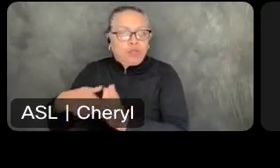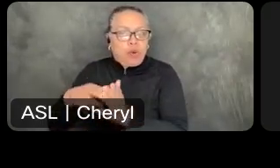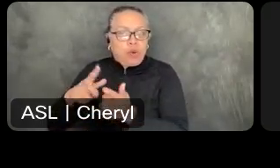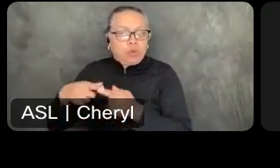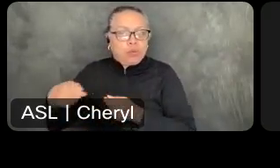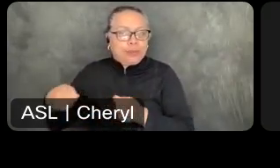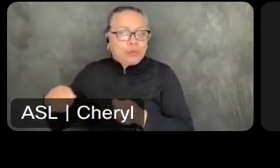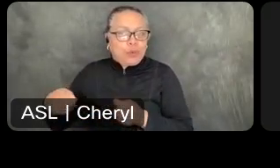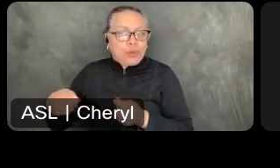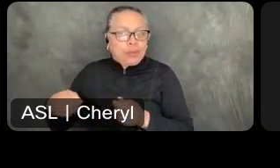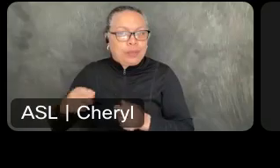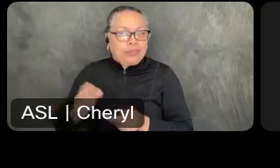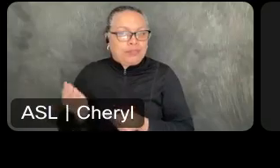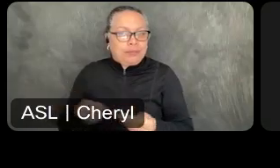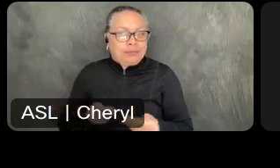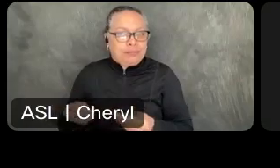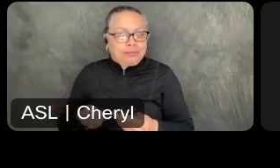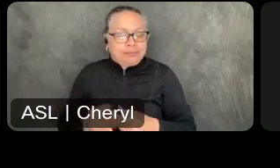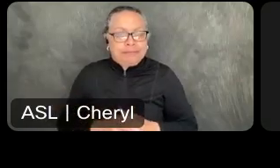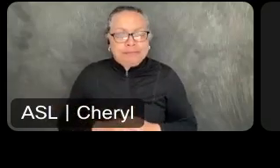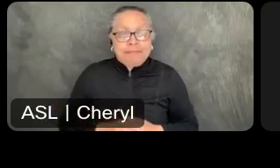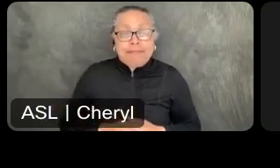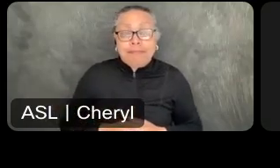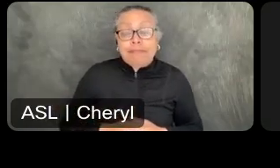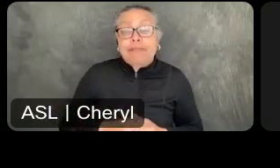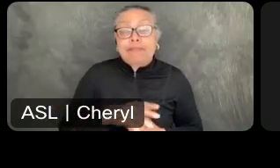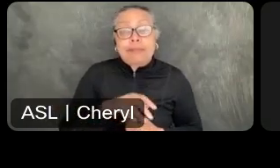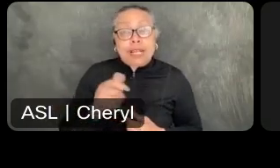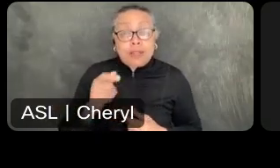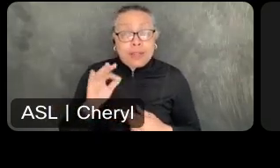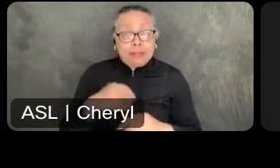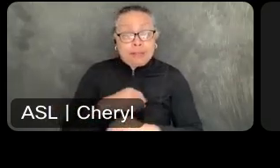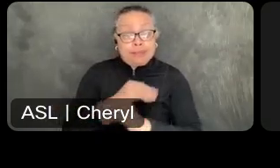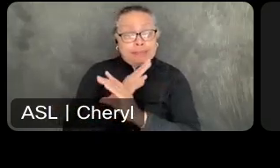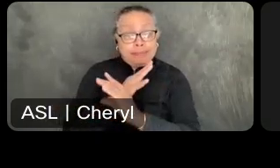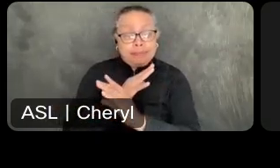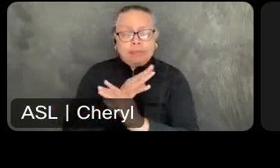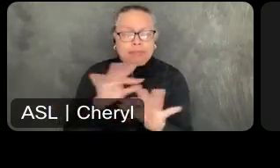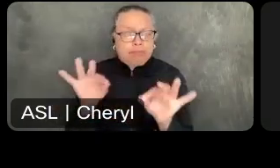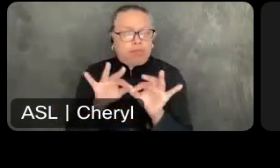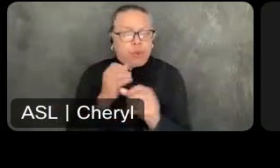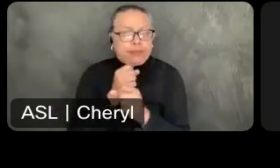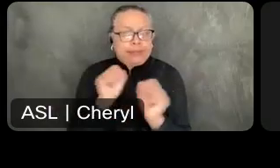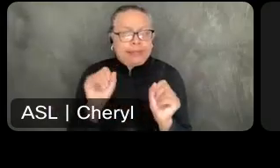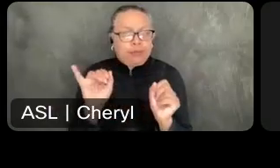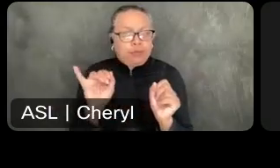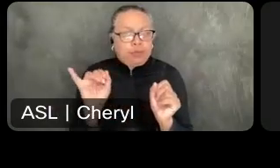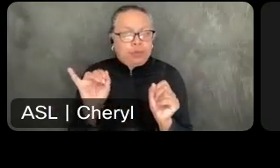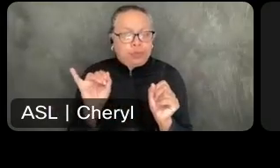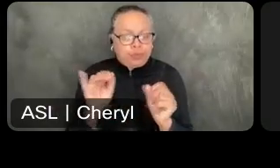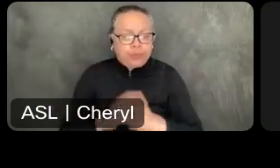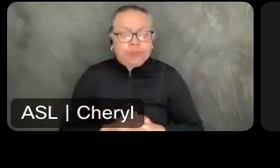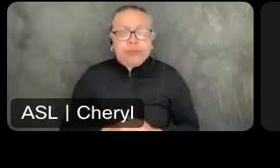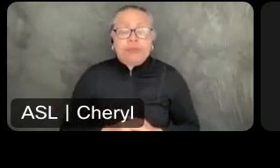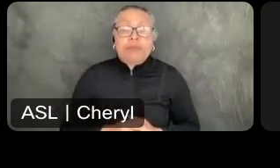Now, we also need to establish telehealth safety if we're offering any kind of telehealth service, whether that's